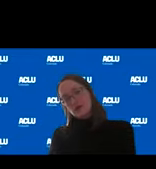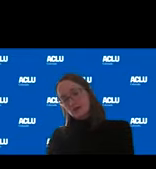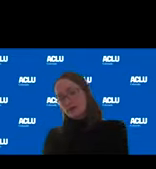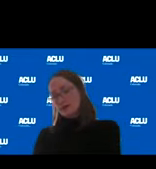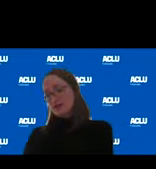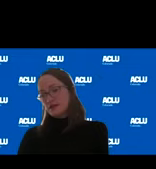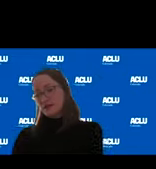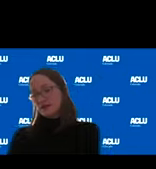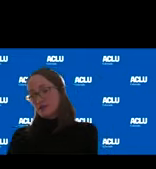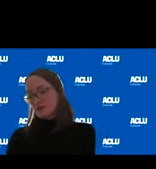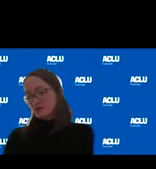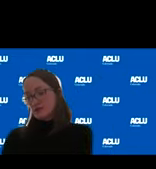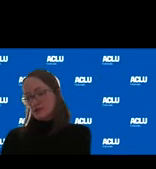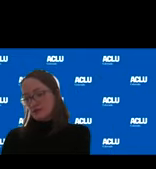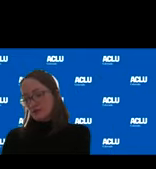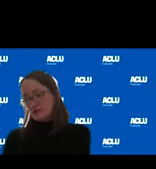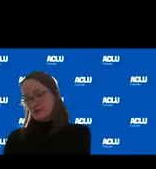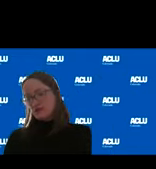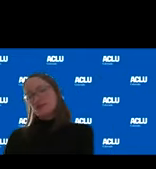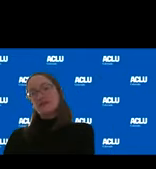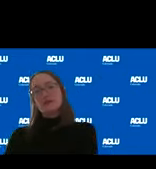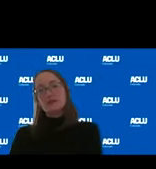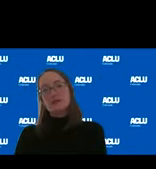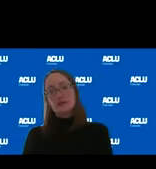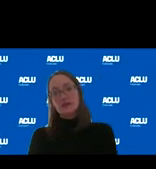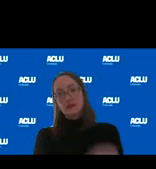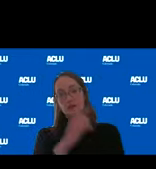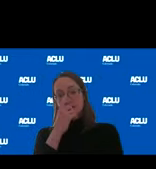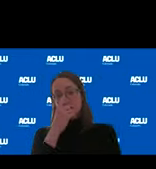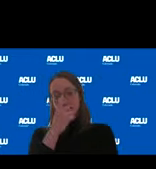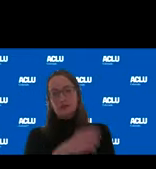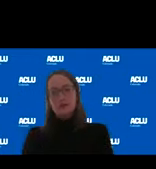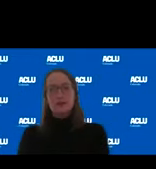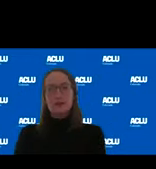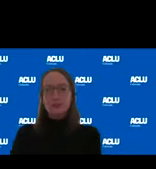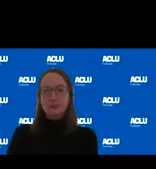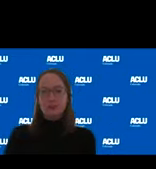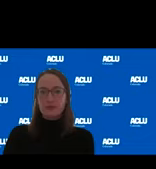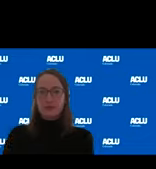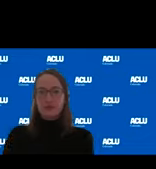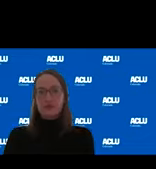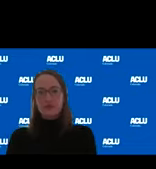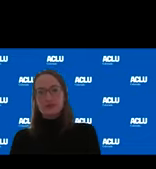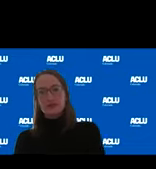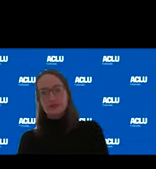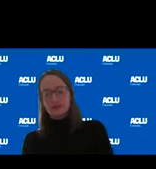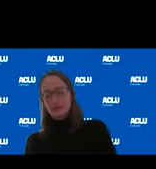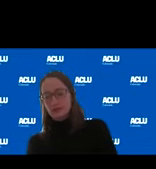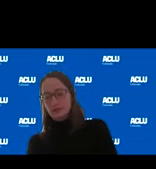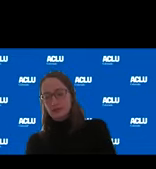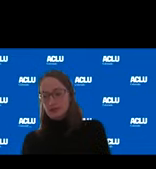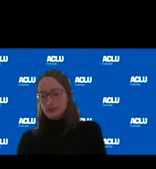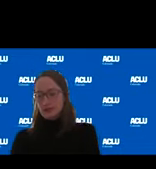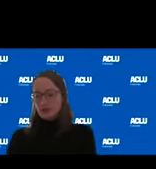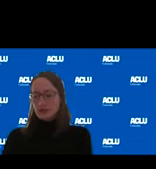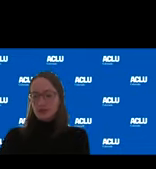women's access to healthcare, and independent journalism, and as of recently, data privacy. So she'll tell you more about that tomorrow.